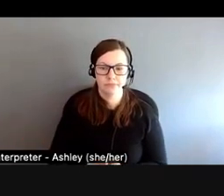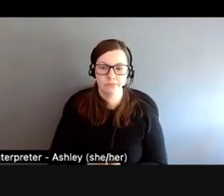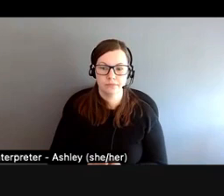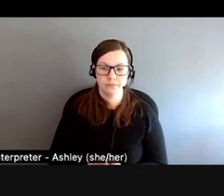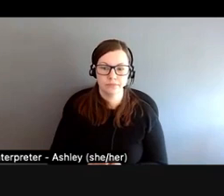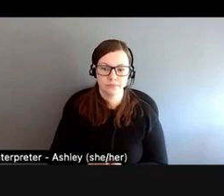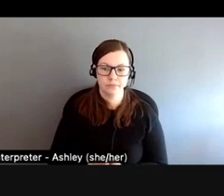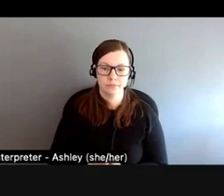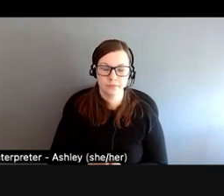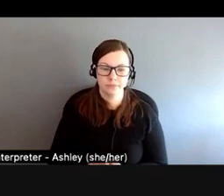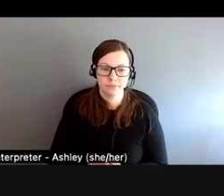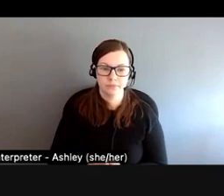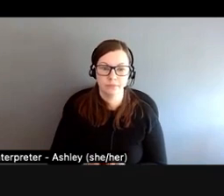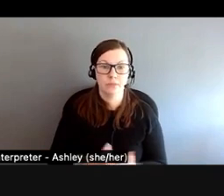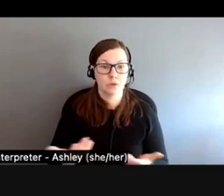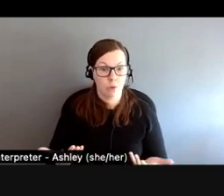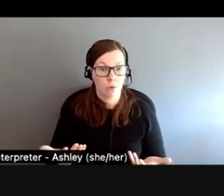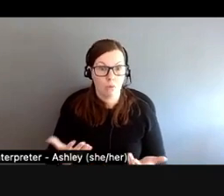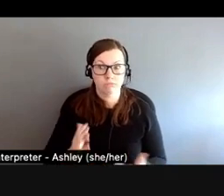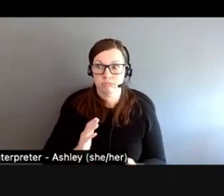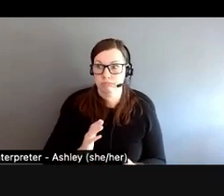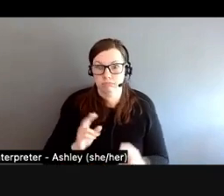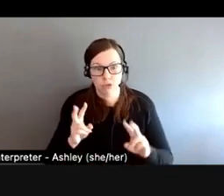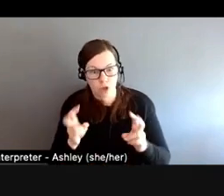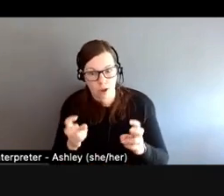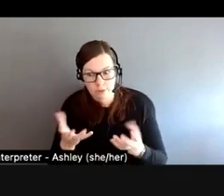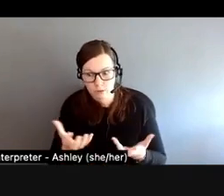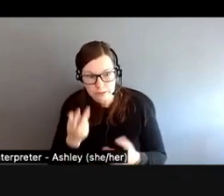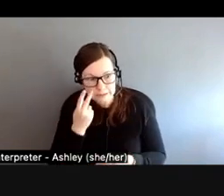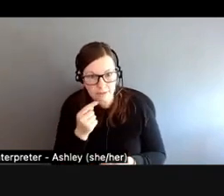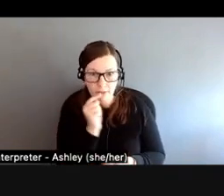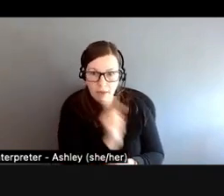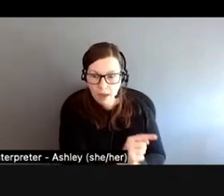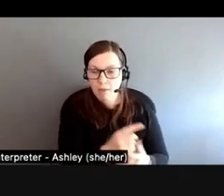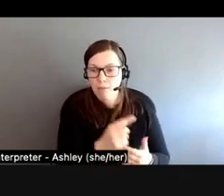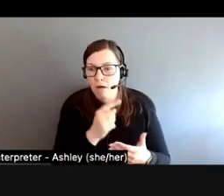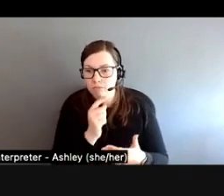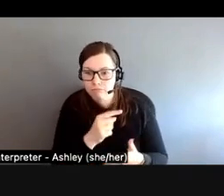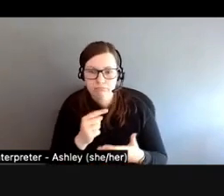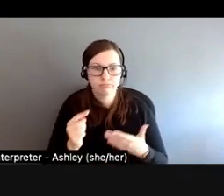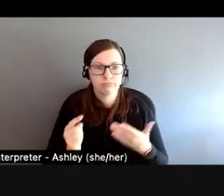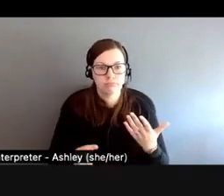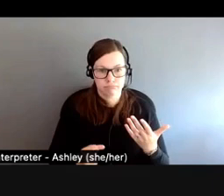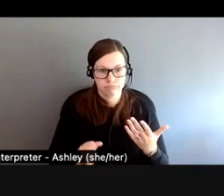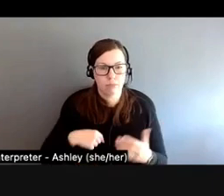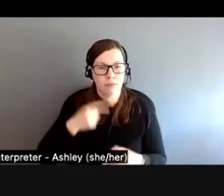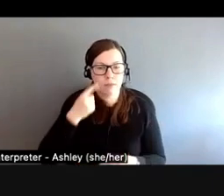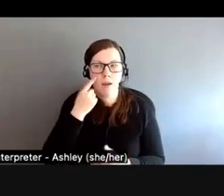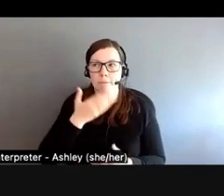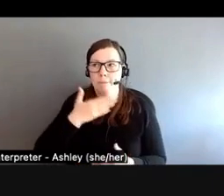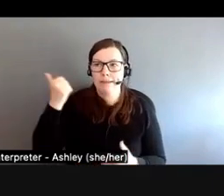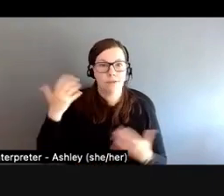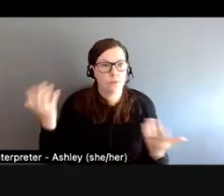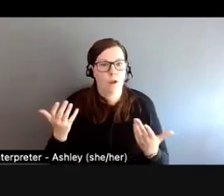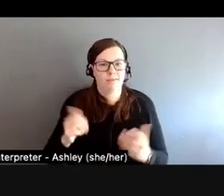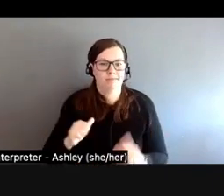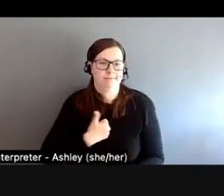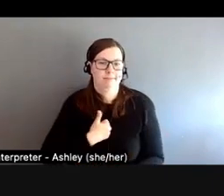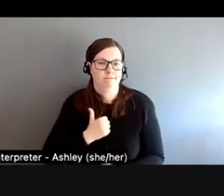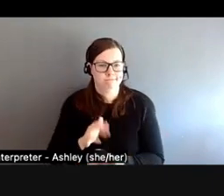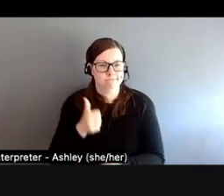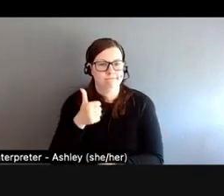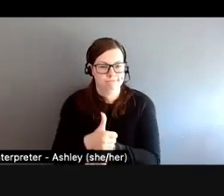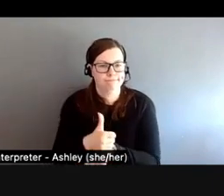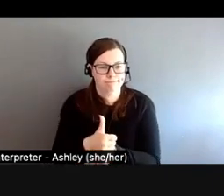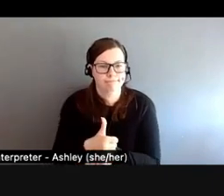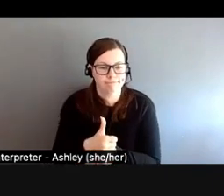So this is what's related to our learners, those challenges we have to consider while we were